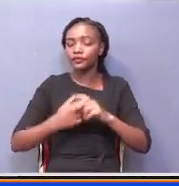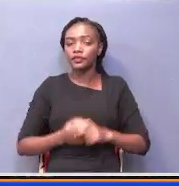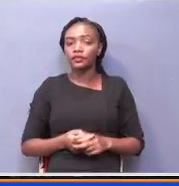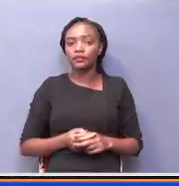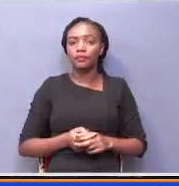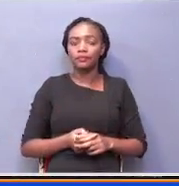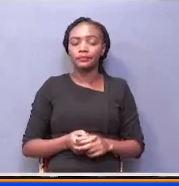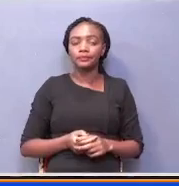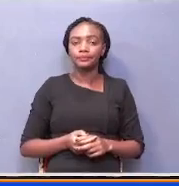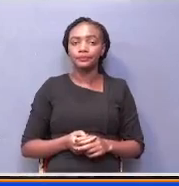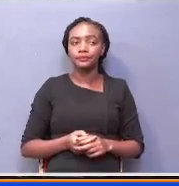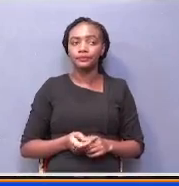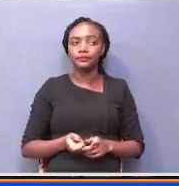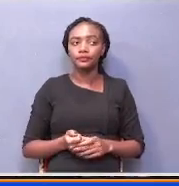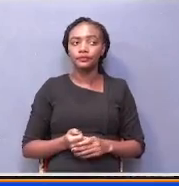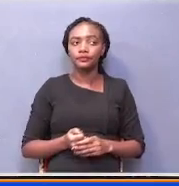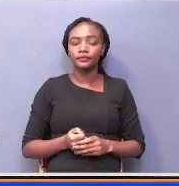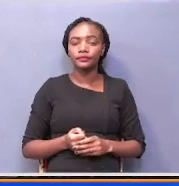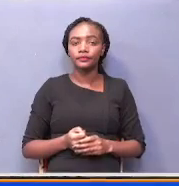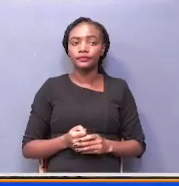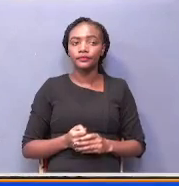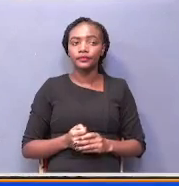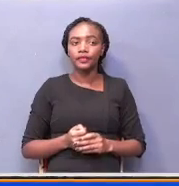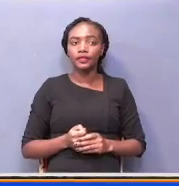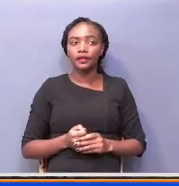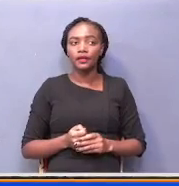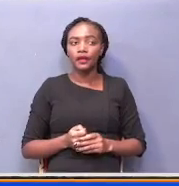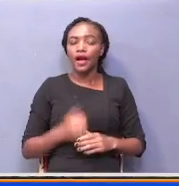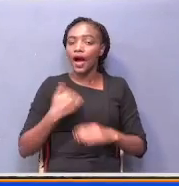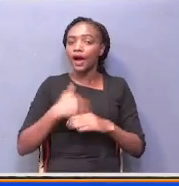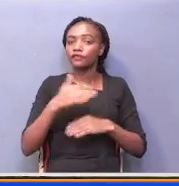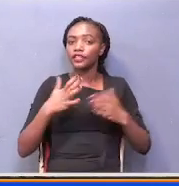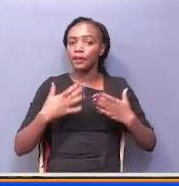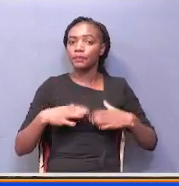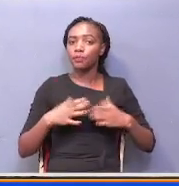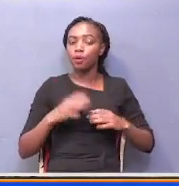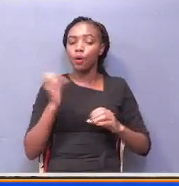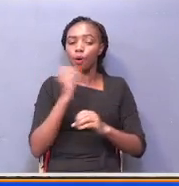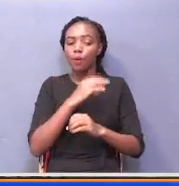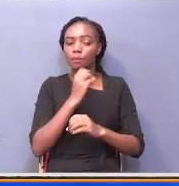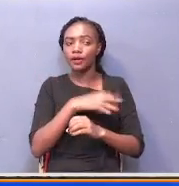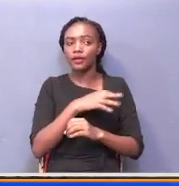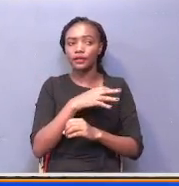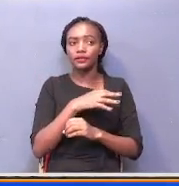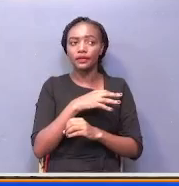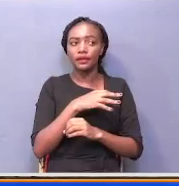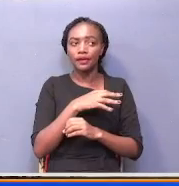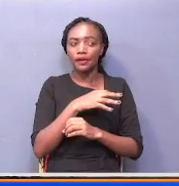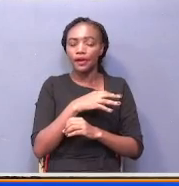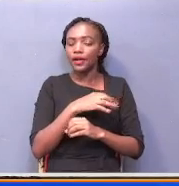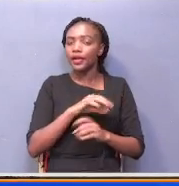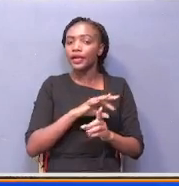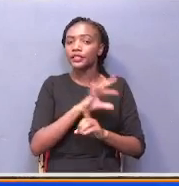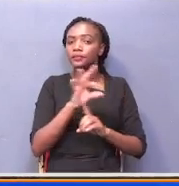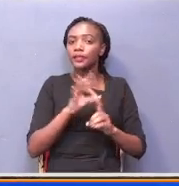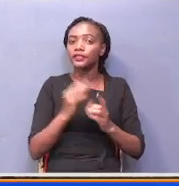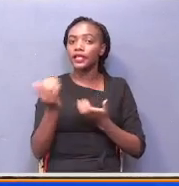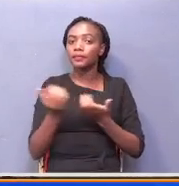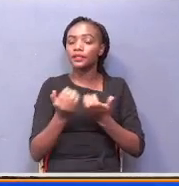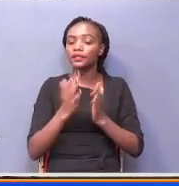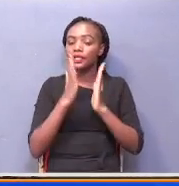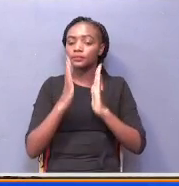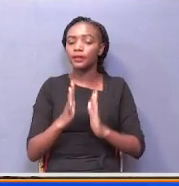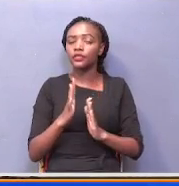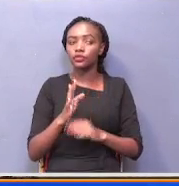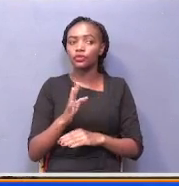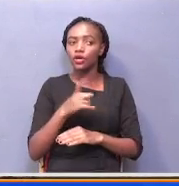12.9-hectare recreational park. Amid a public outcry from a section of Nairobi residents and small-scale traders who plied their